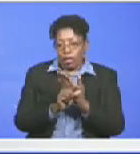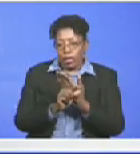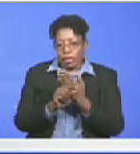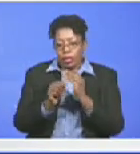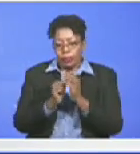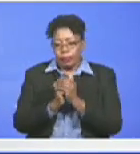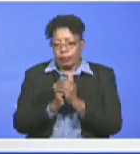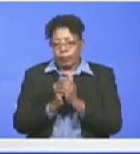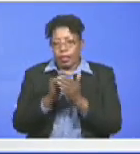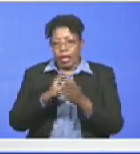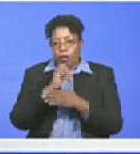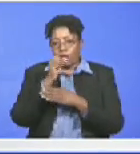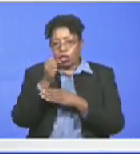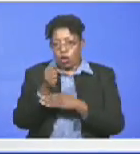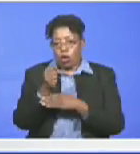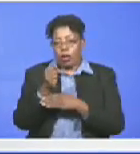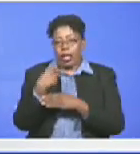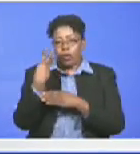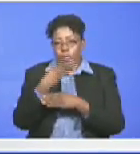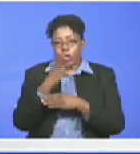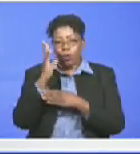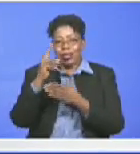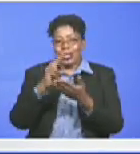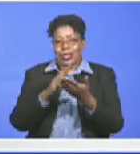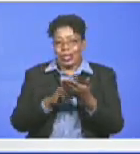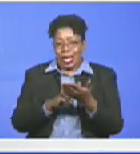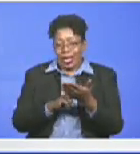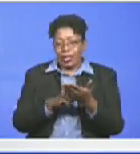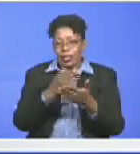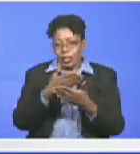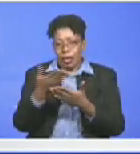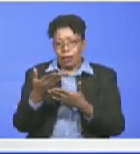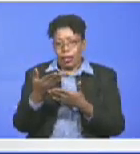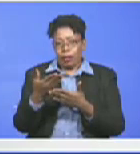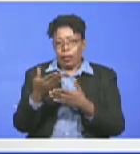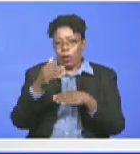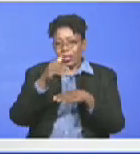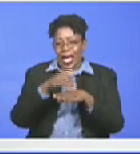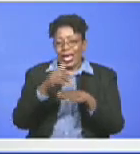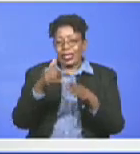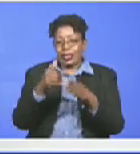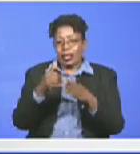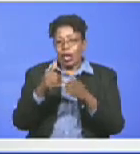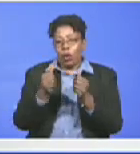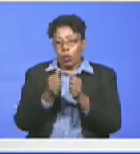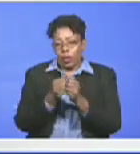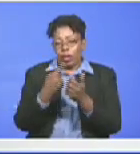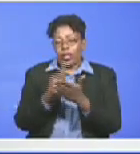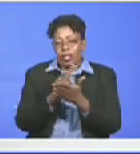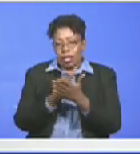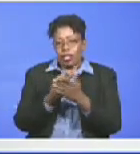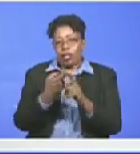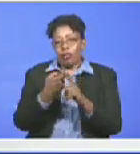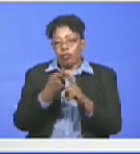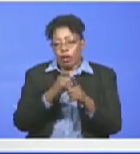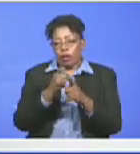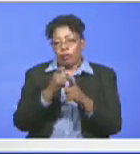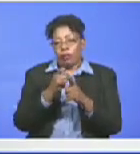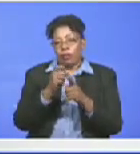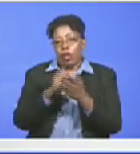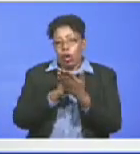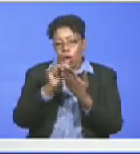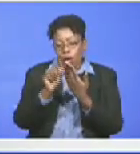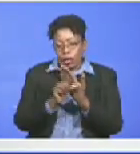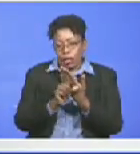undertaken to ensure that on my watch we are going to finally sign an agreement. But I've been at it since August. It's been outstanding for 2 years. But